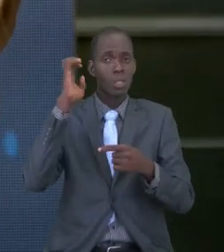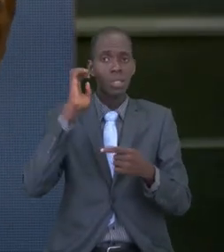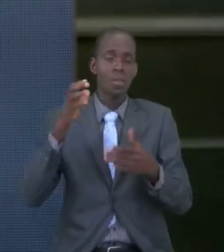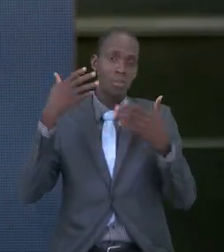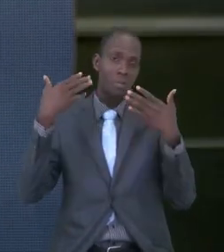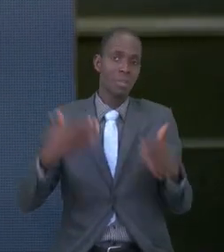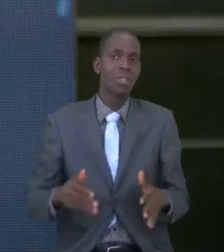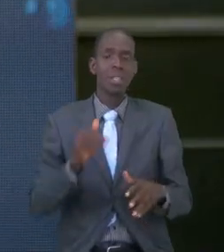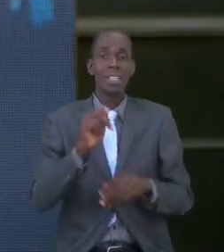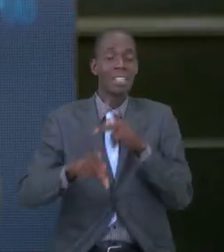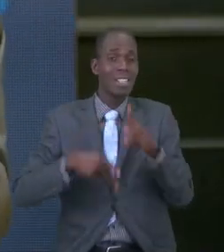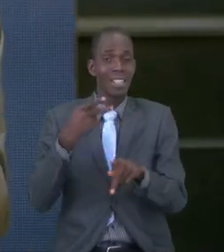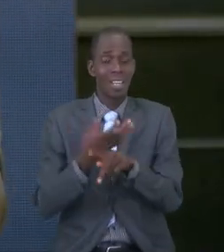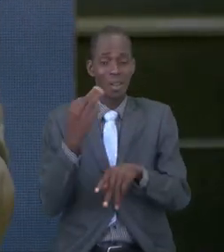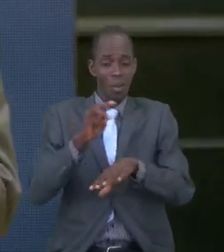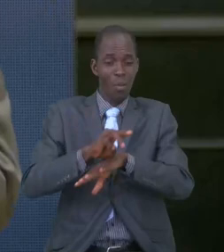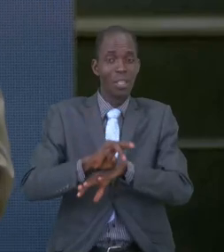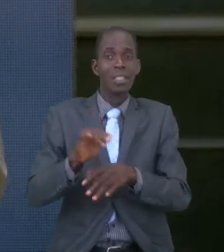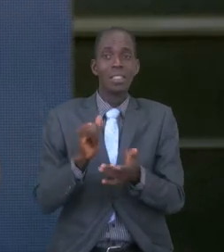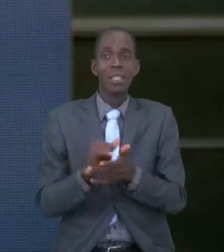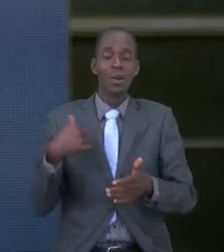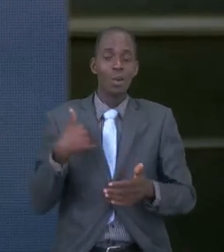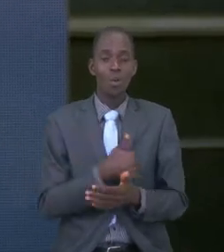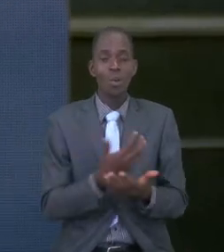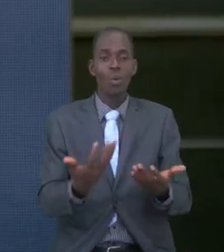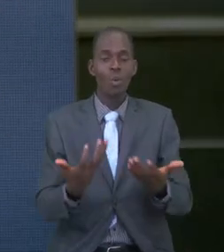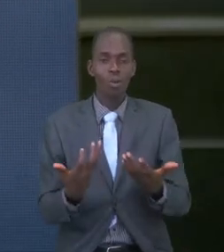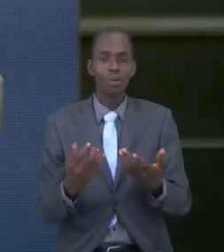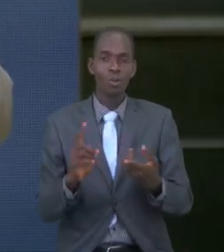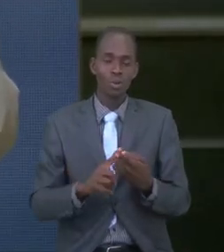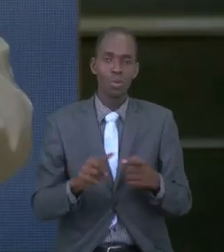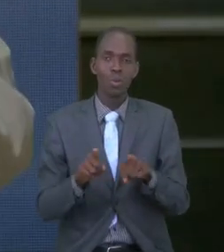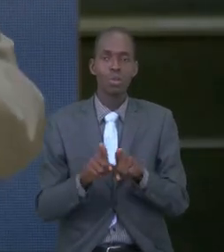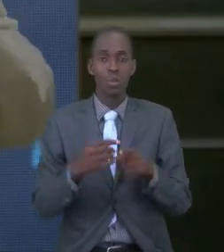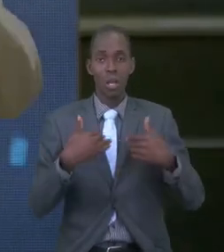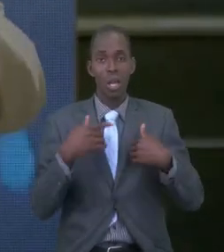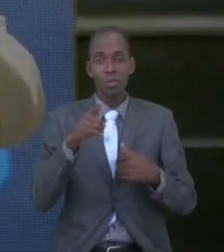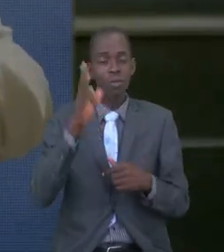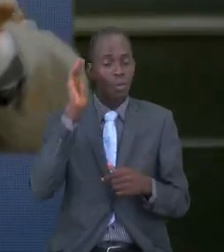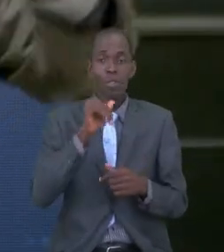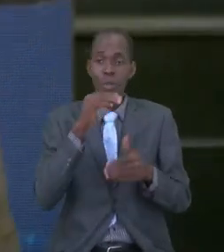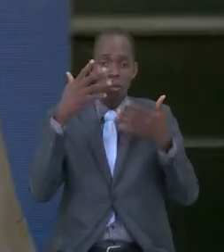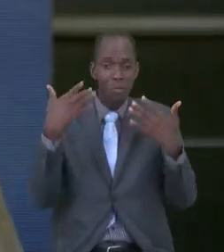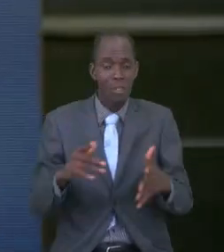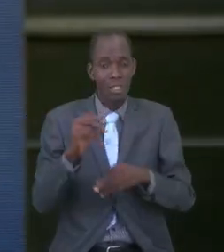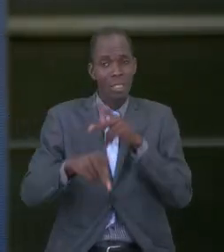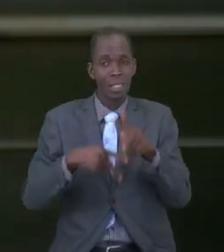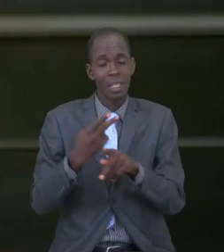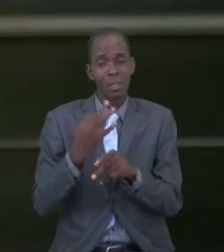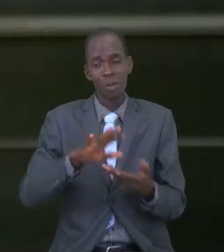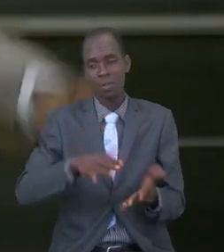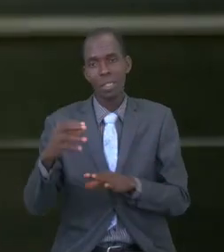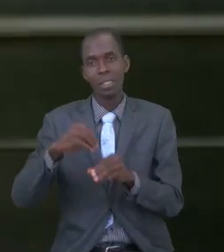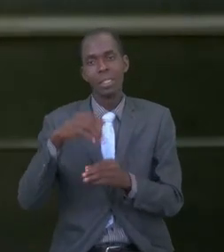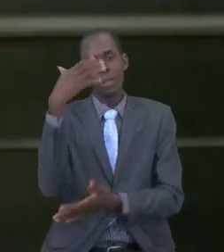kind of ministry that we want to also have. You will not die a kind of death in the wilderness